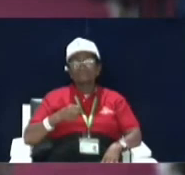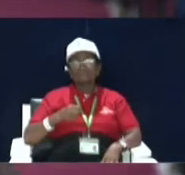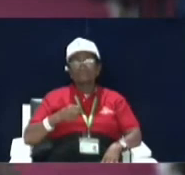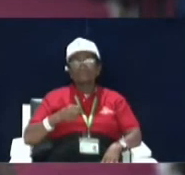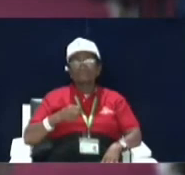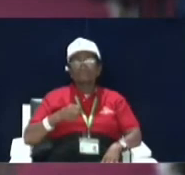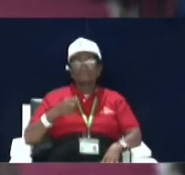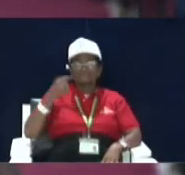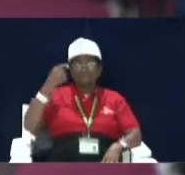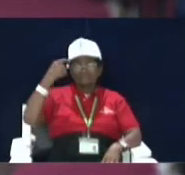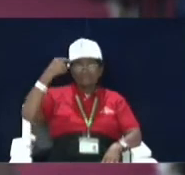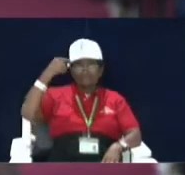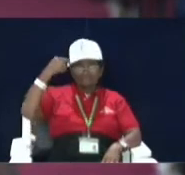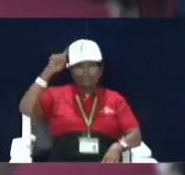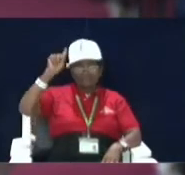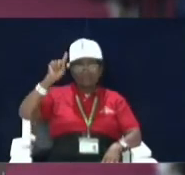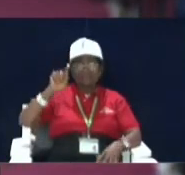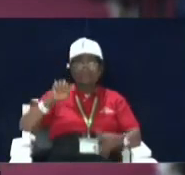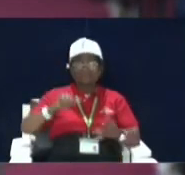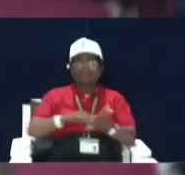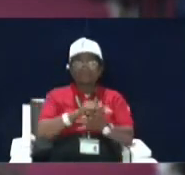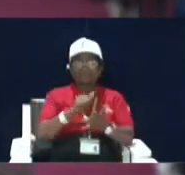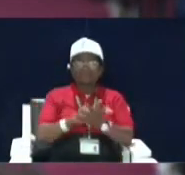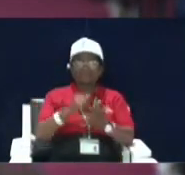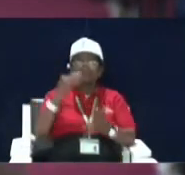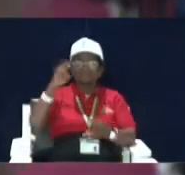For those of us